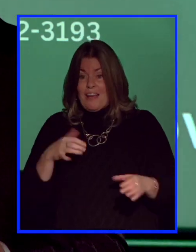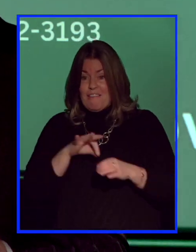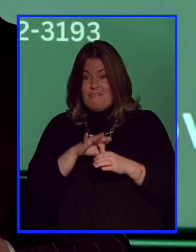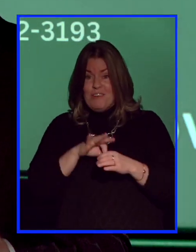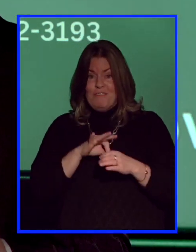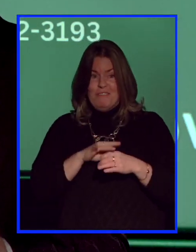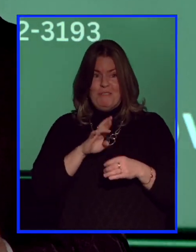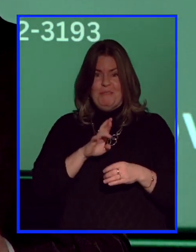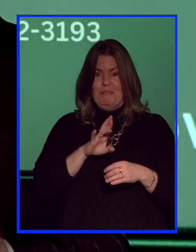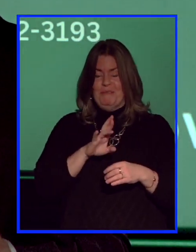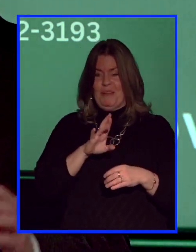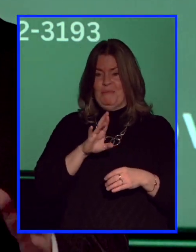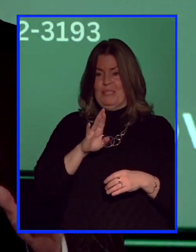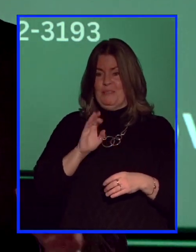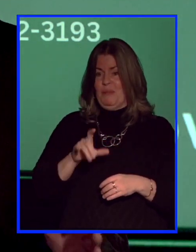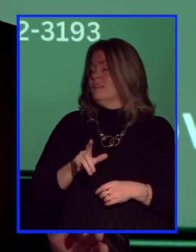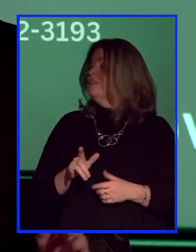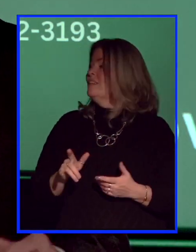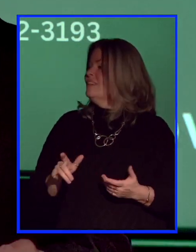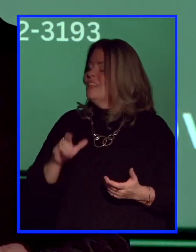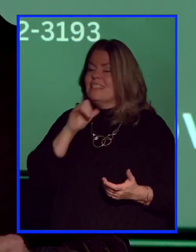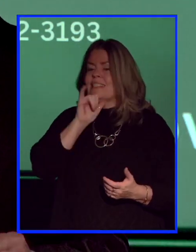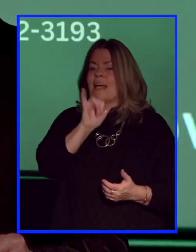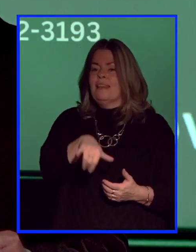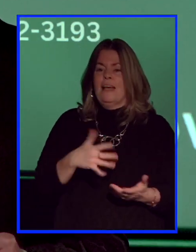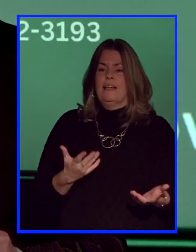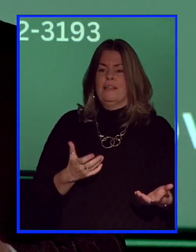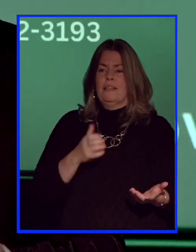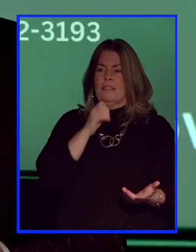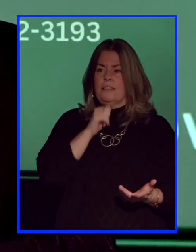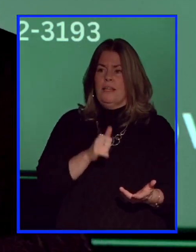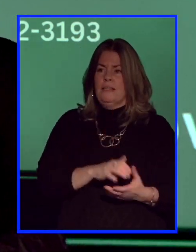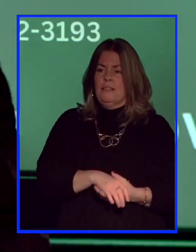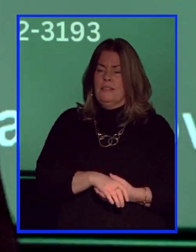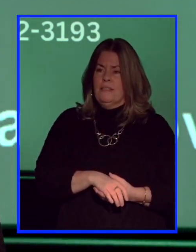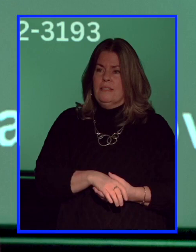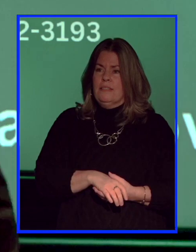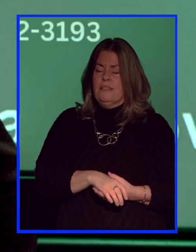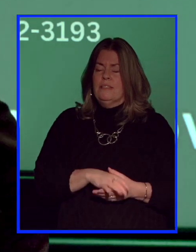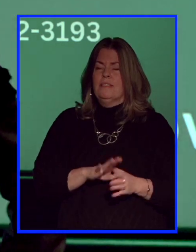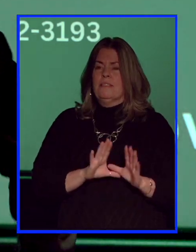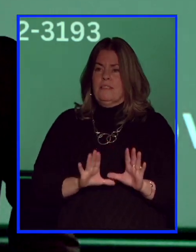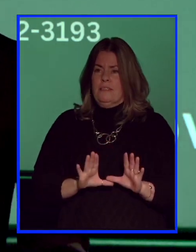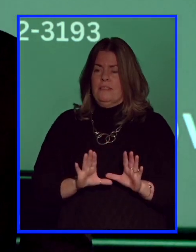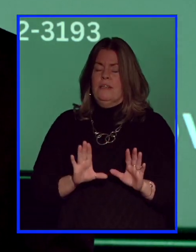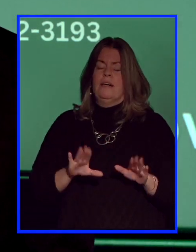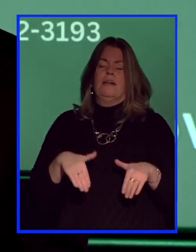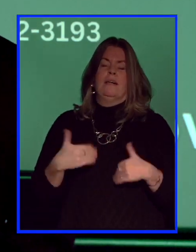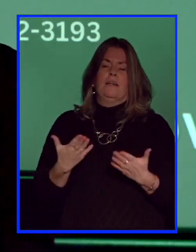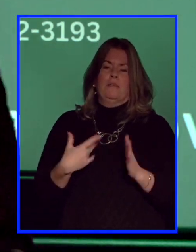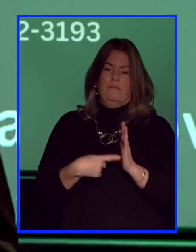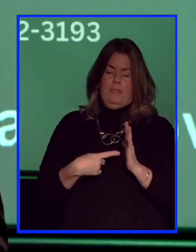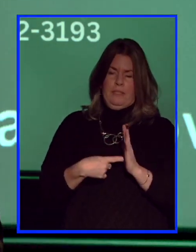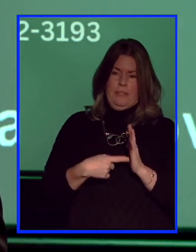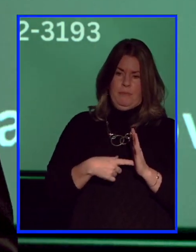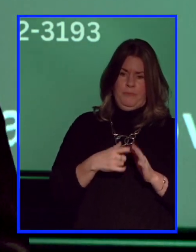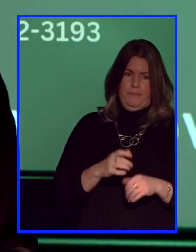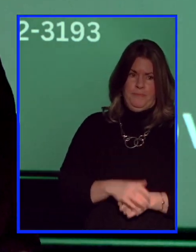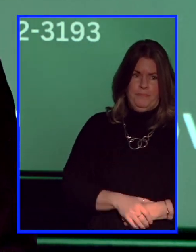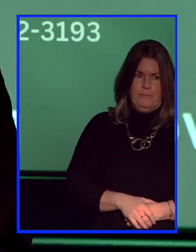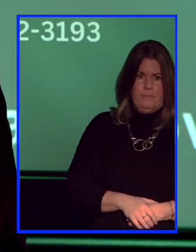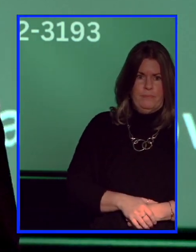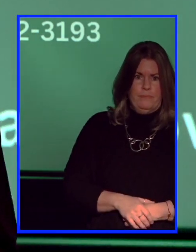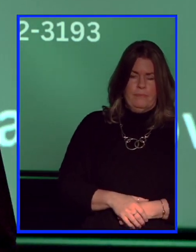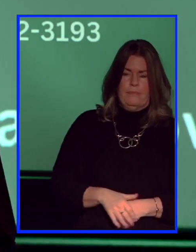I work with them. But it's not that. It's not that there's what it is. I'll give an example, a very concrete example. I've been